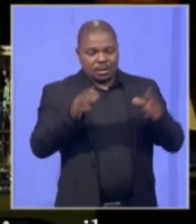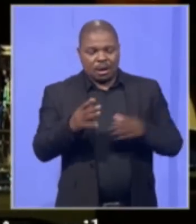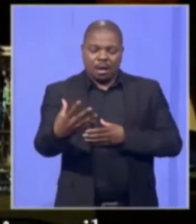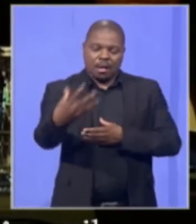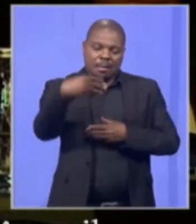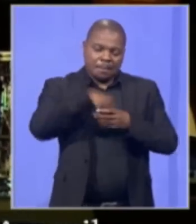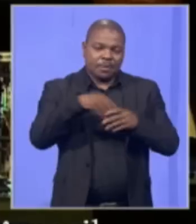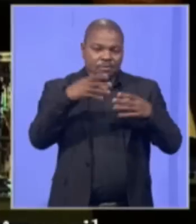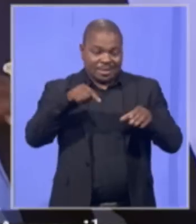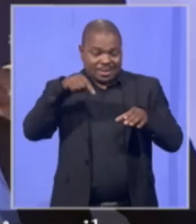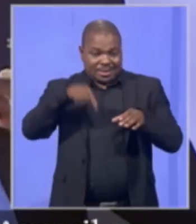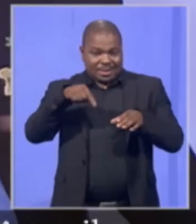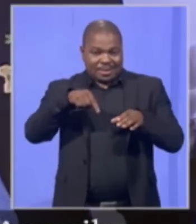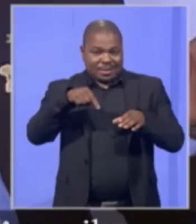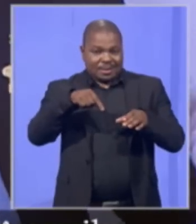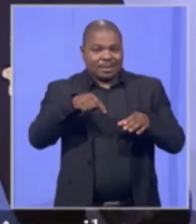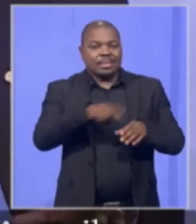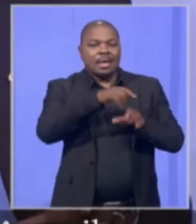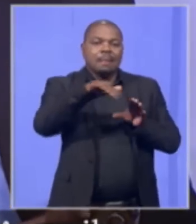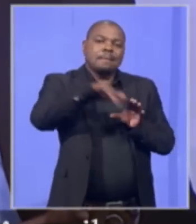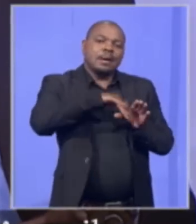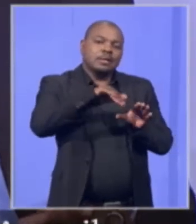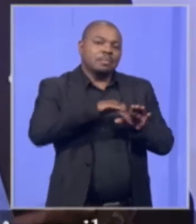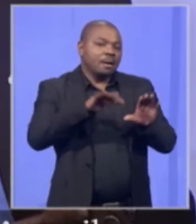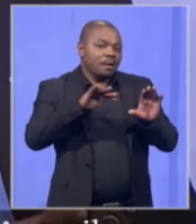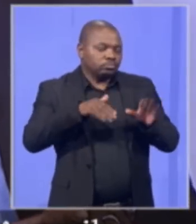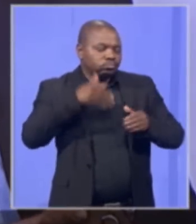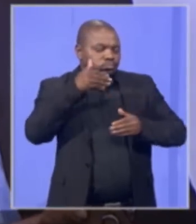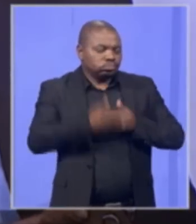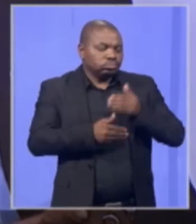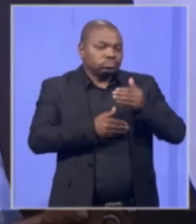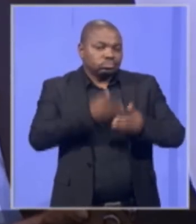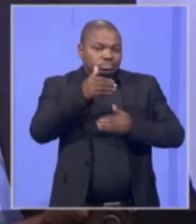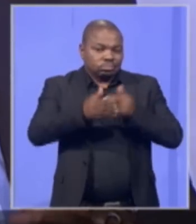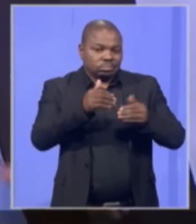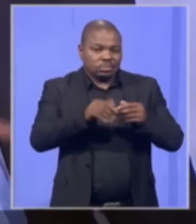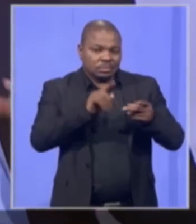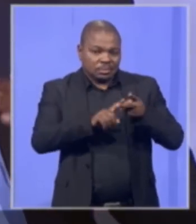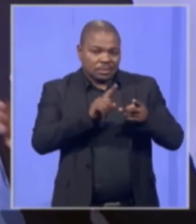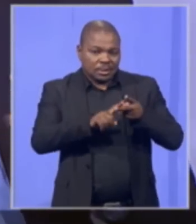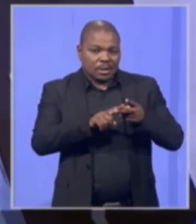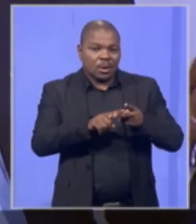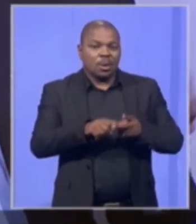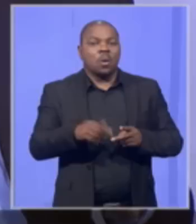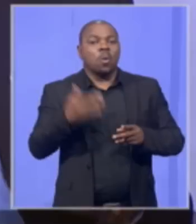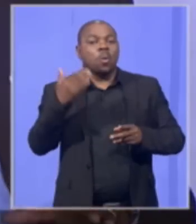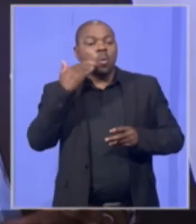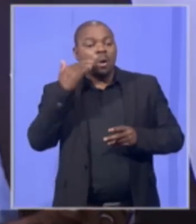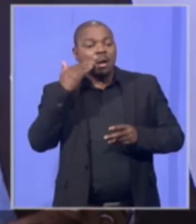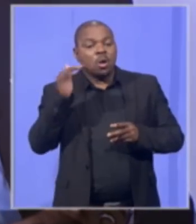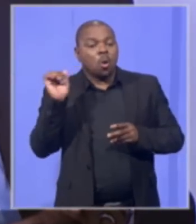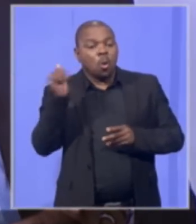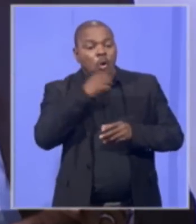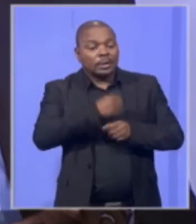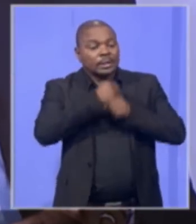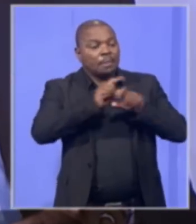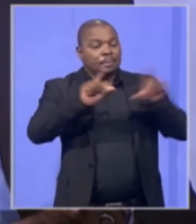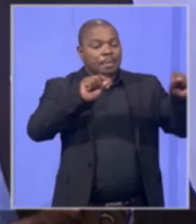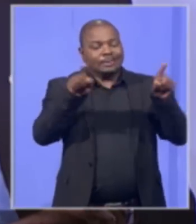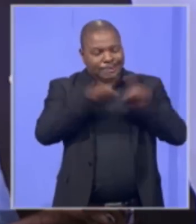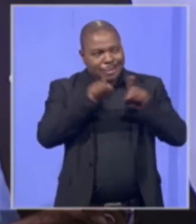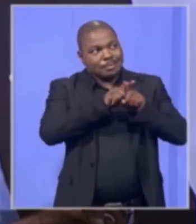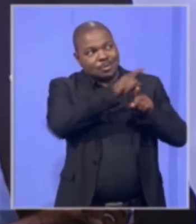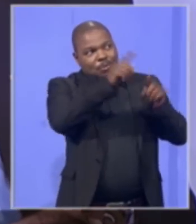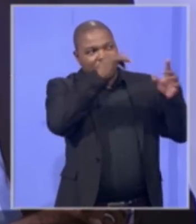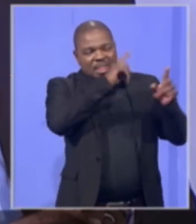capacity and they participated throughout and left when all delegates left. So there was